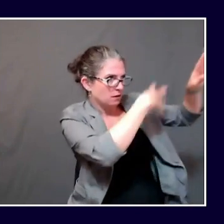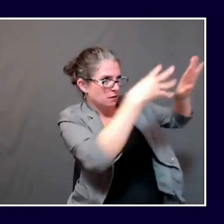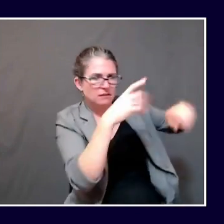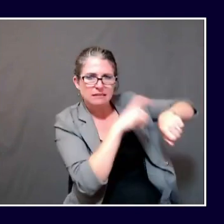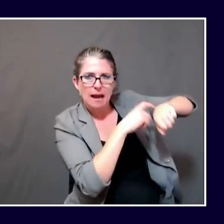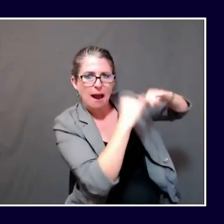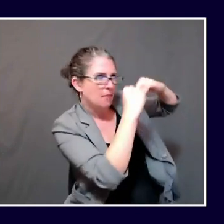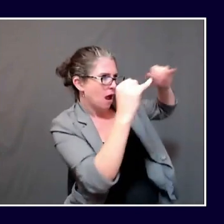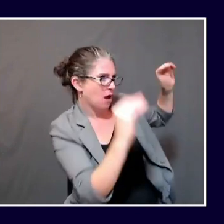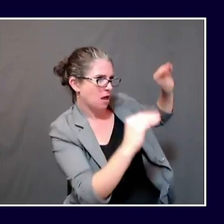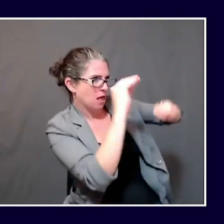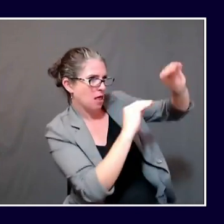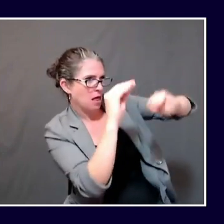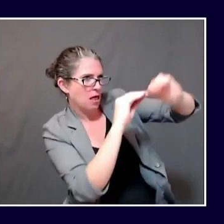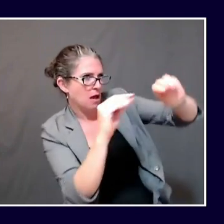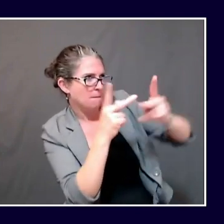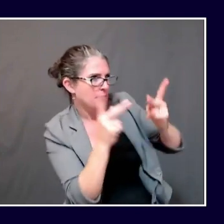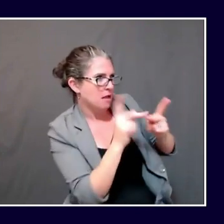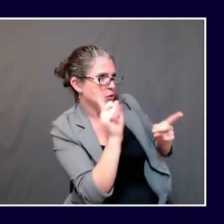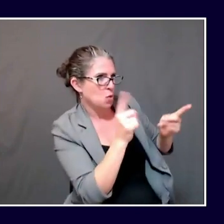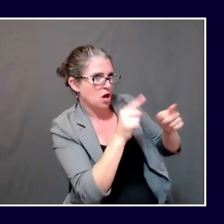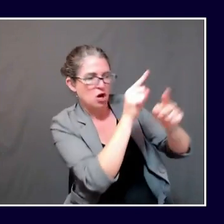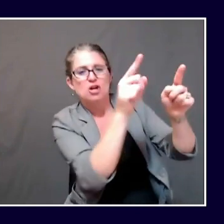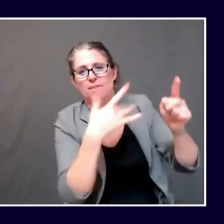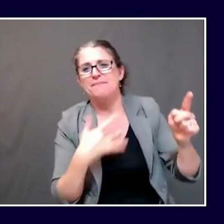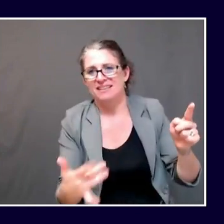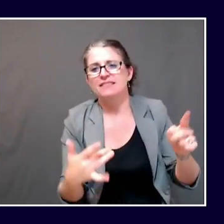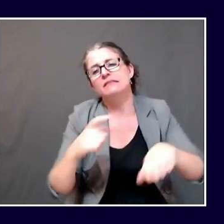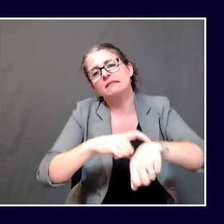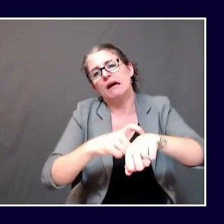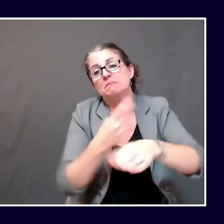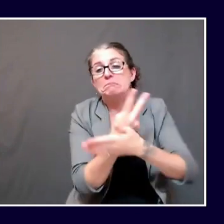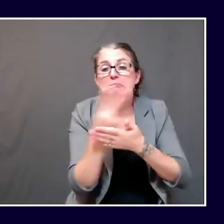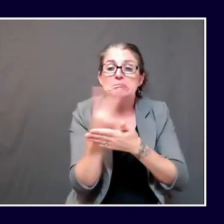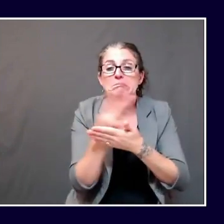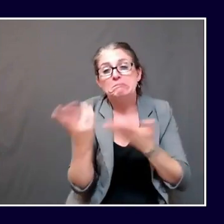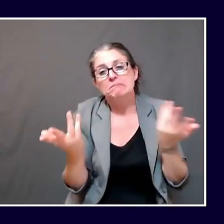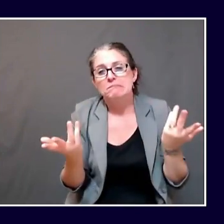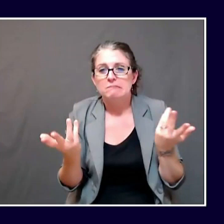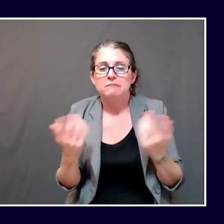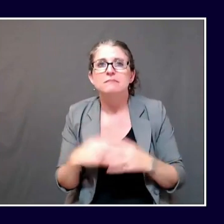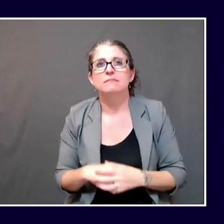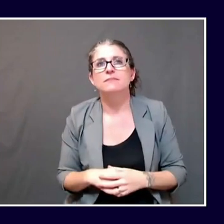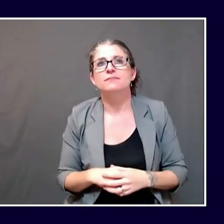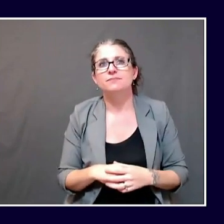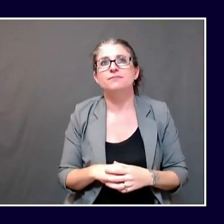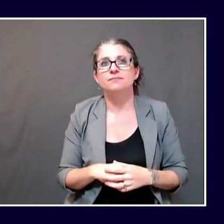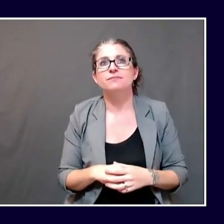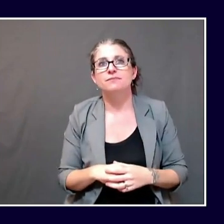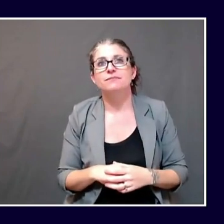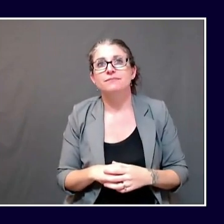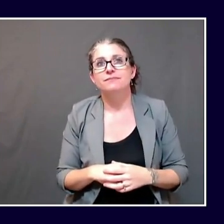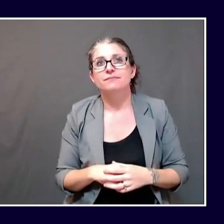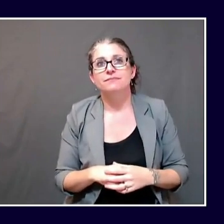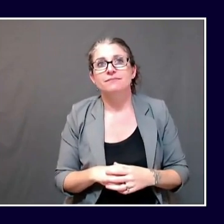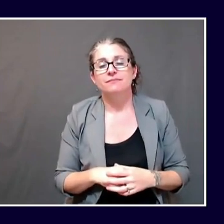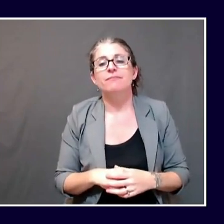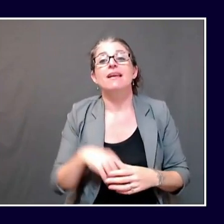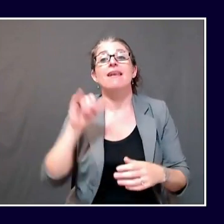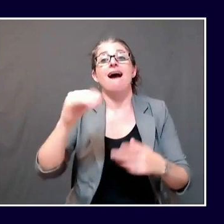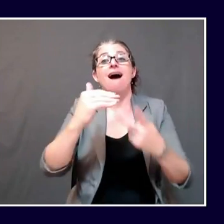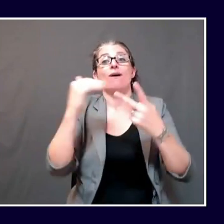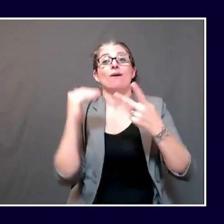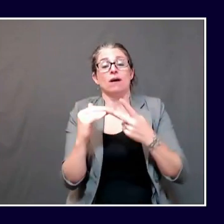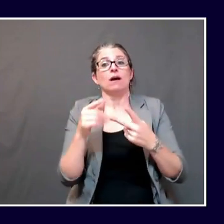weeks maybe, which is when we first did the first expanded testing with IDEX. Again, initially, nationwide, most folks who